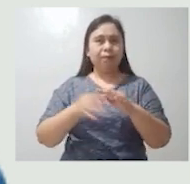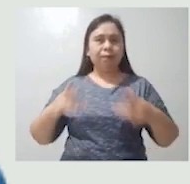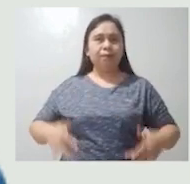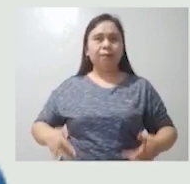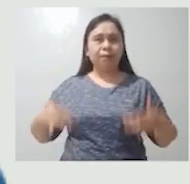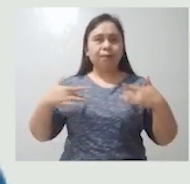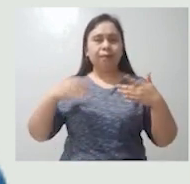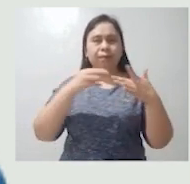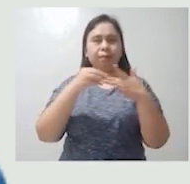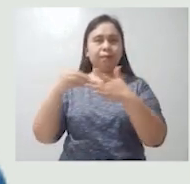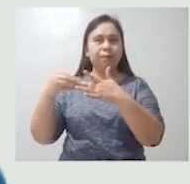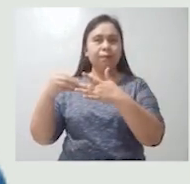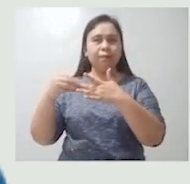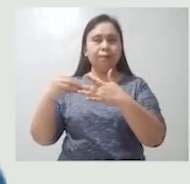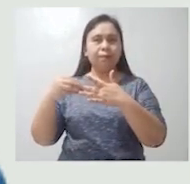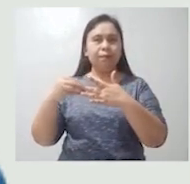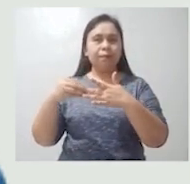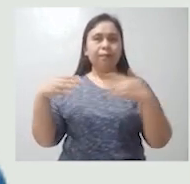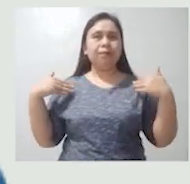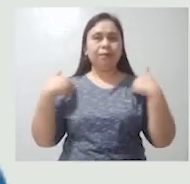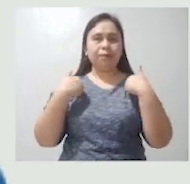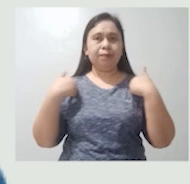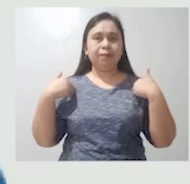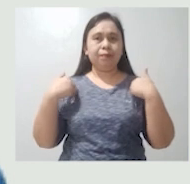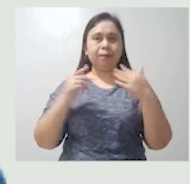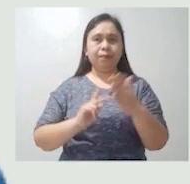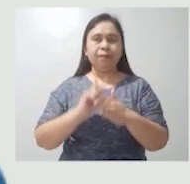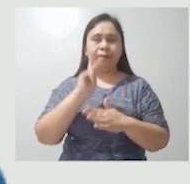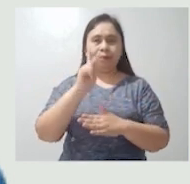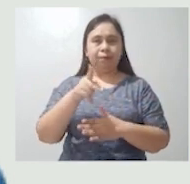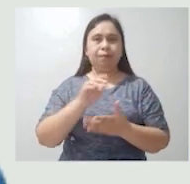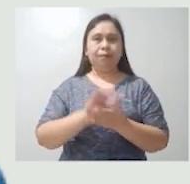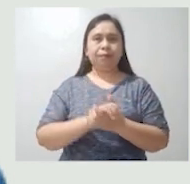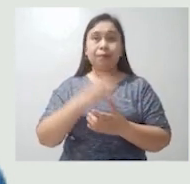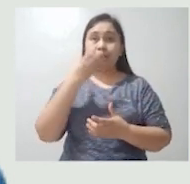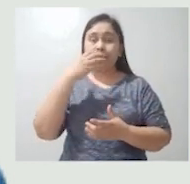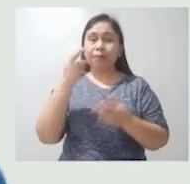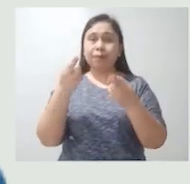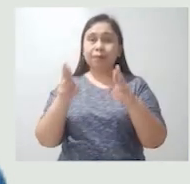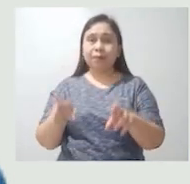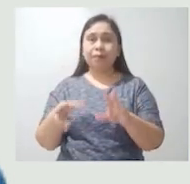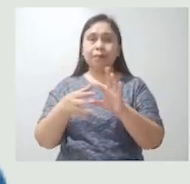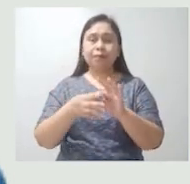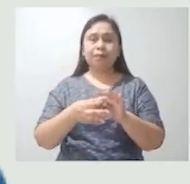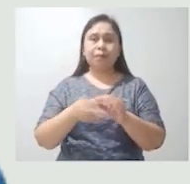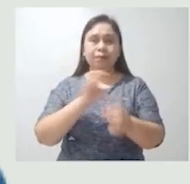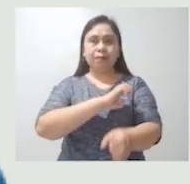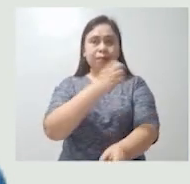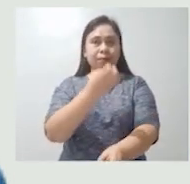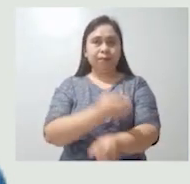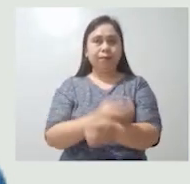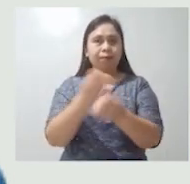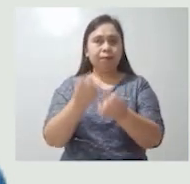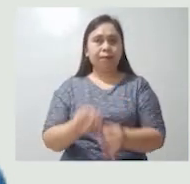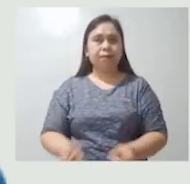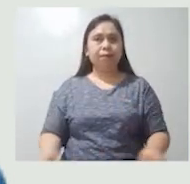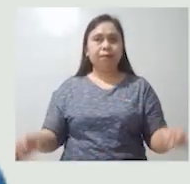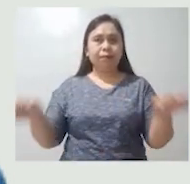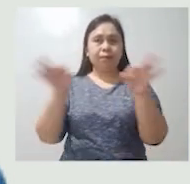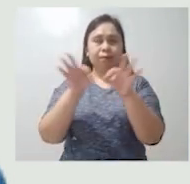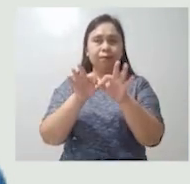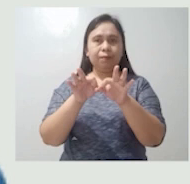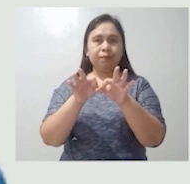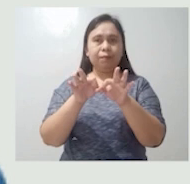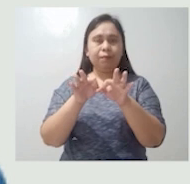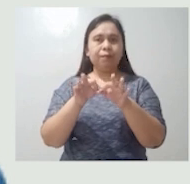and animals, including humans. Heat is a result of energy, which can be beneficial as well as